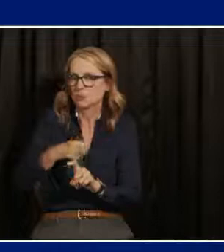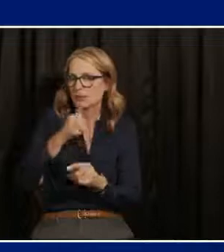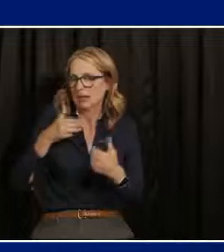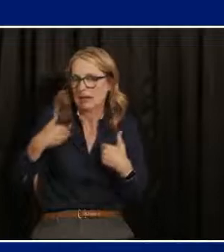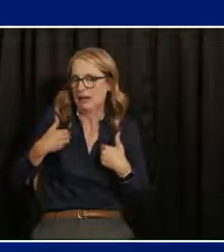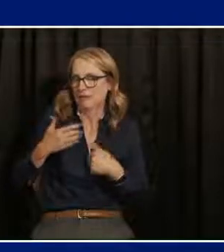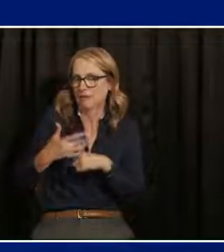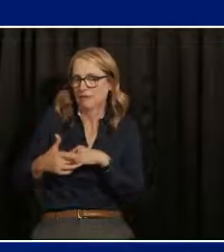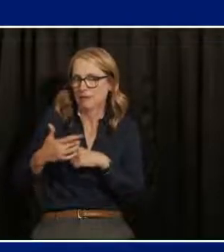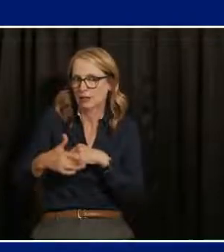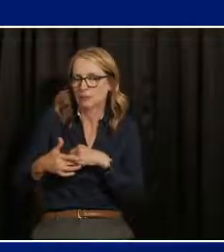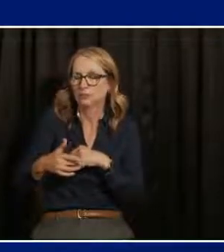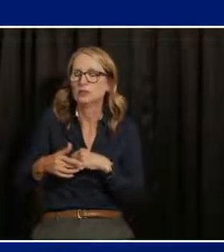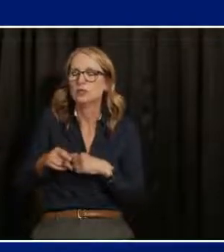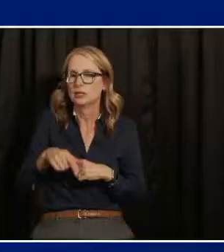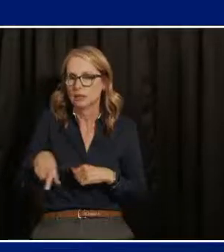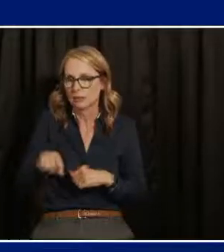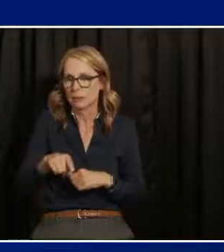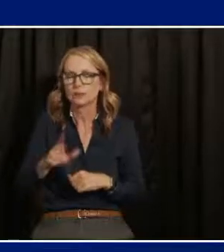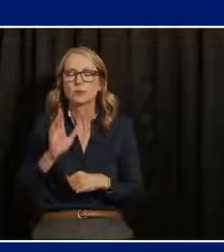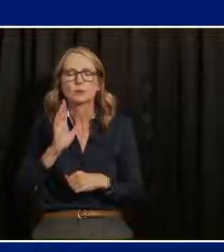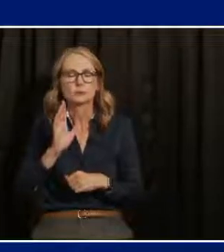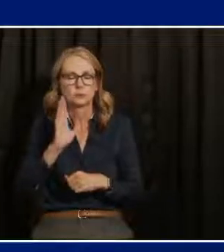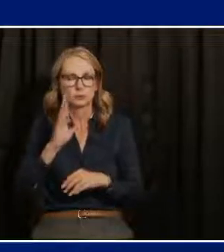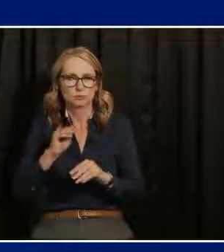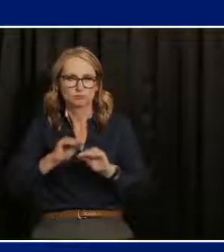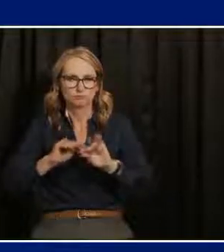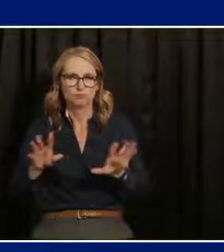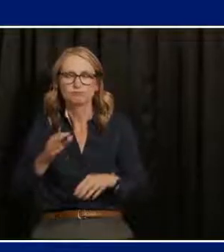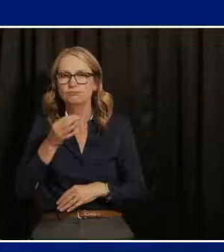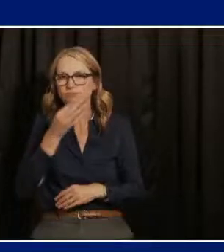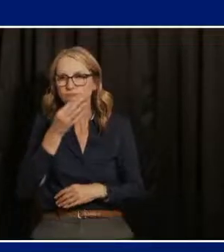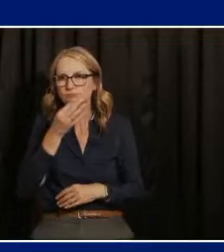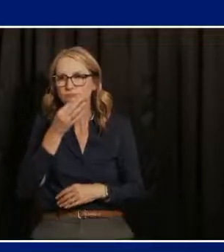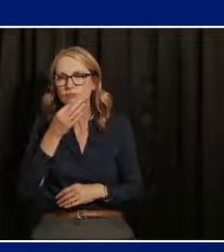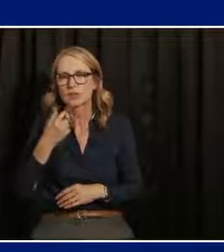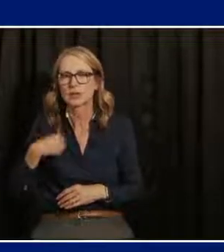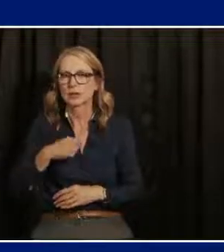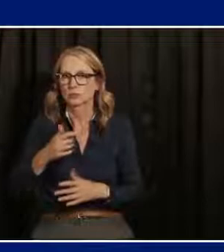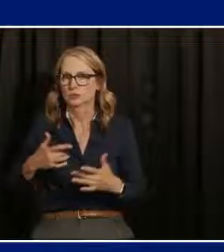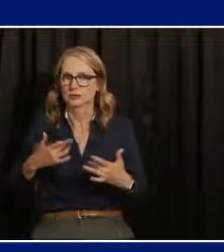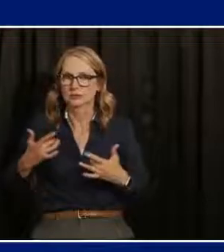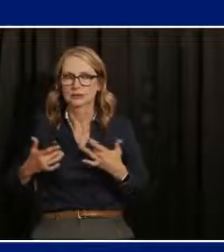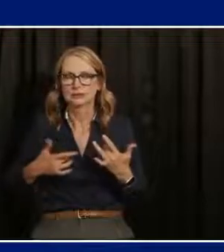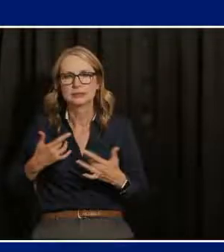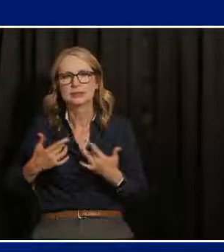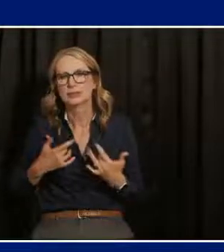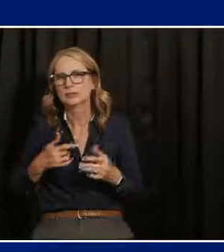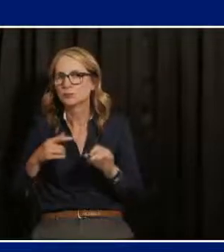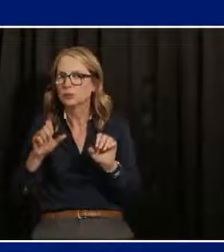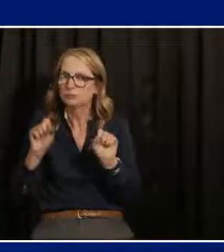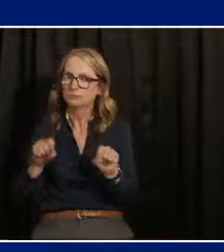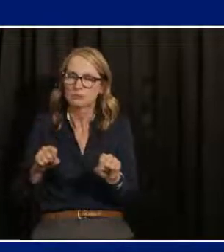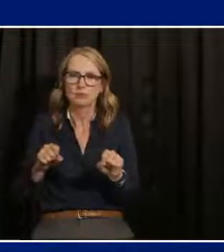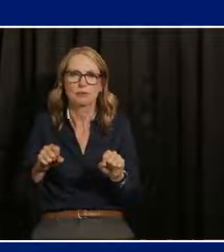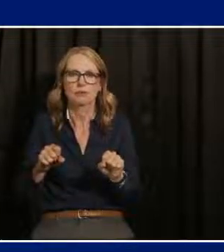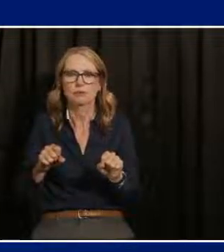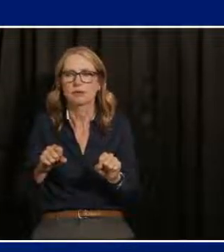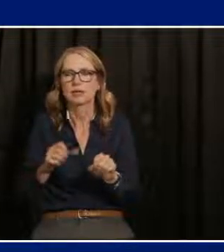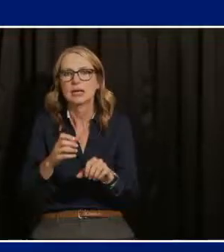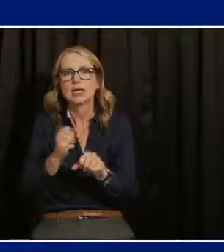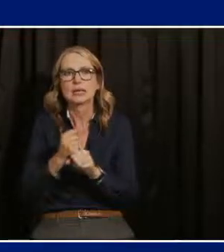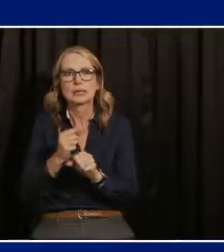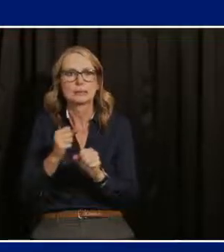be getting them automatically, and we are very excited that we will be able to take hundreds of thousands of new signups for